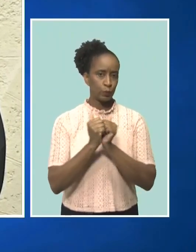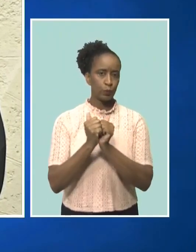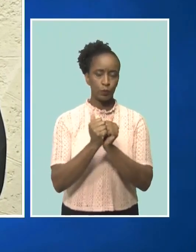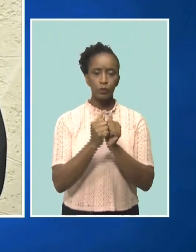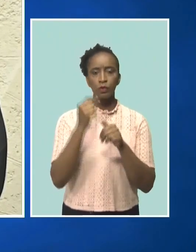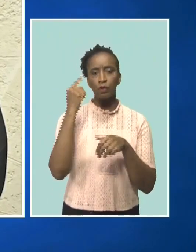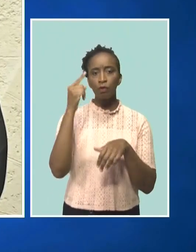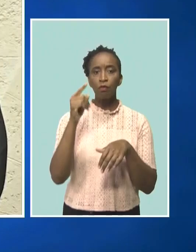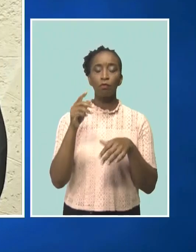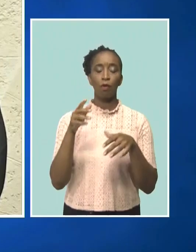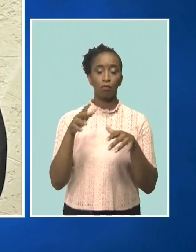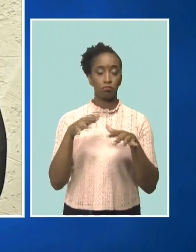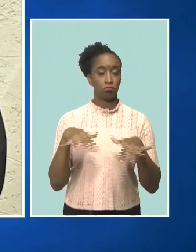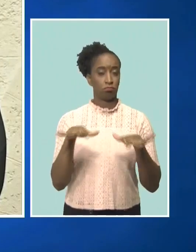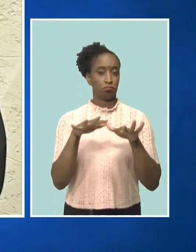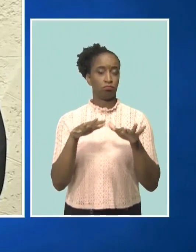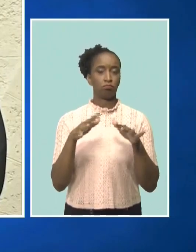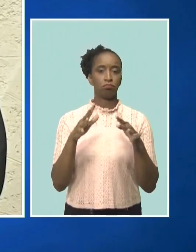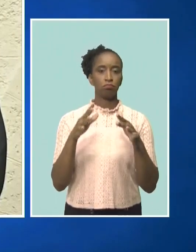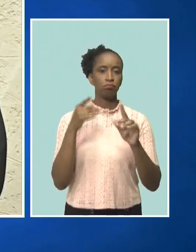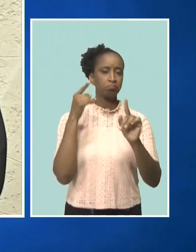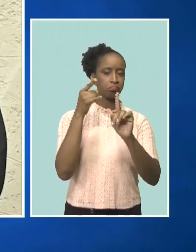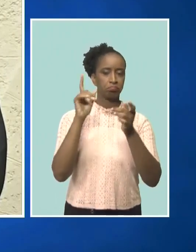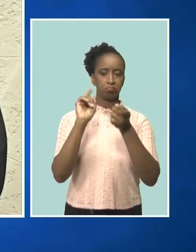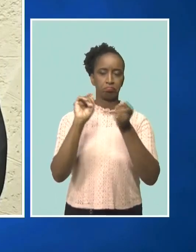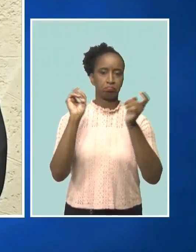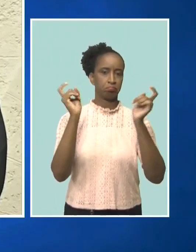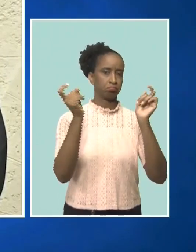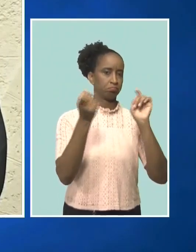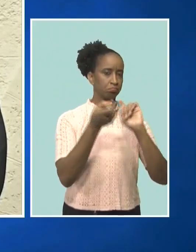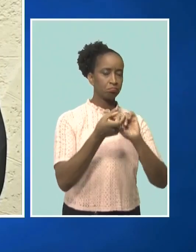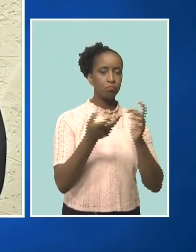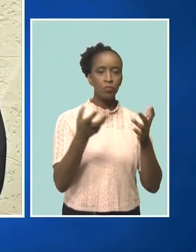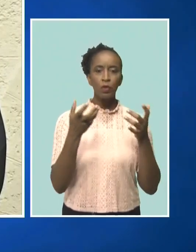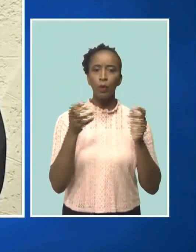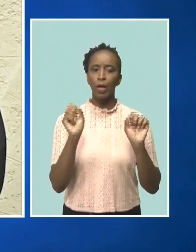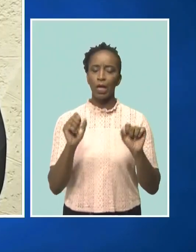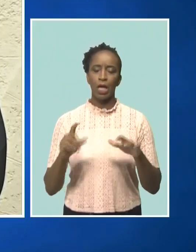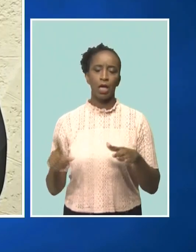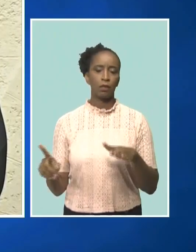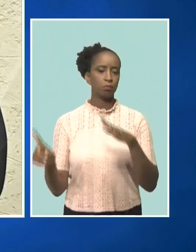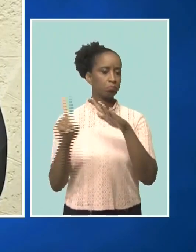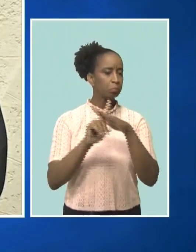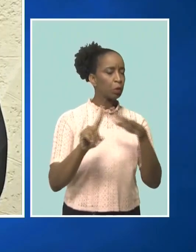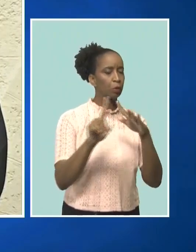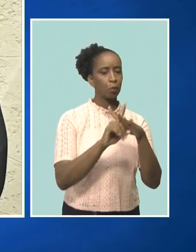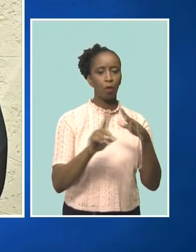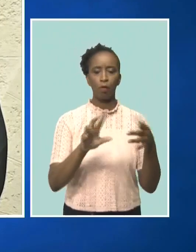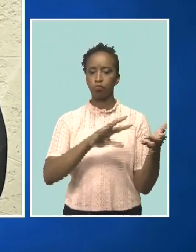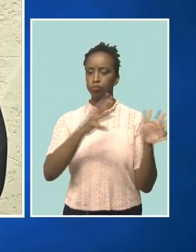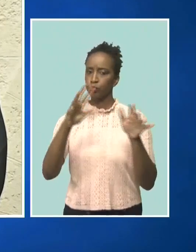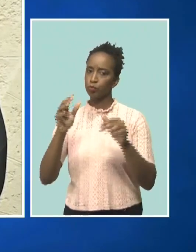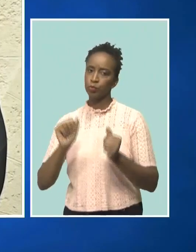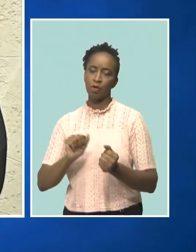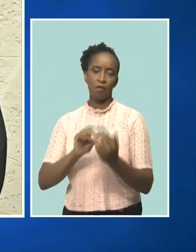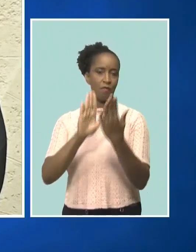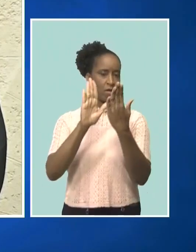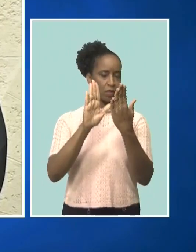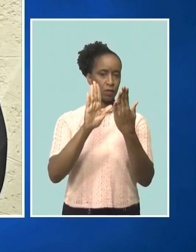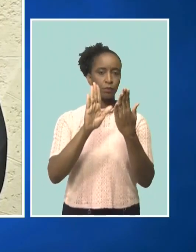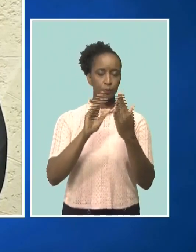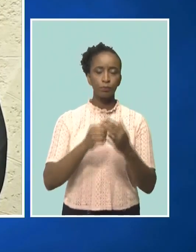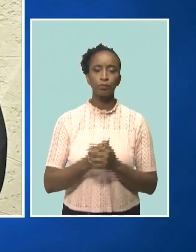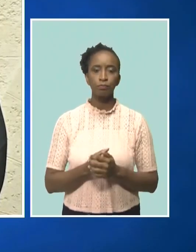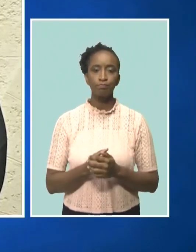indeed in the building of our resilience at a time that is most difficult for the world. We are facing a number of